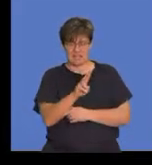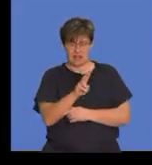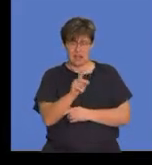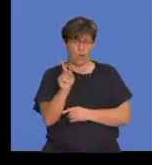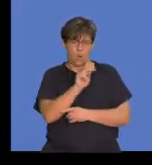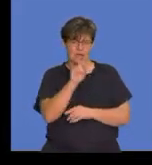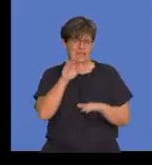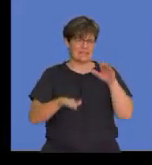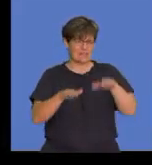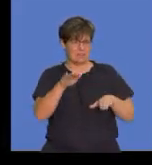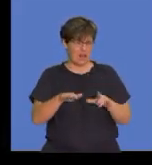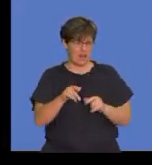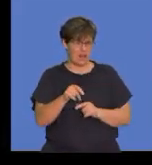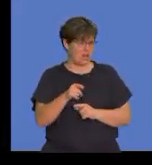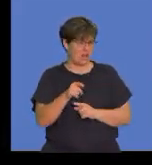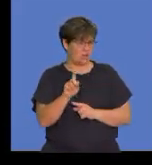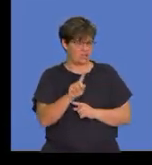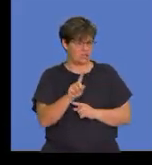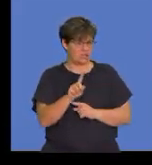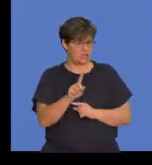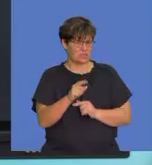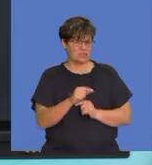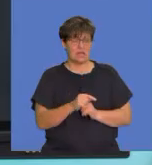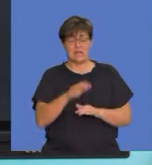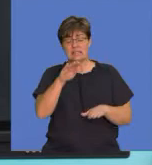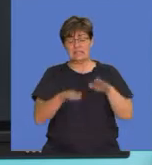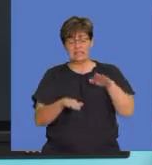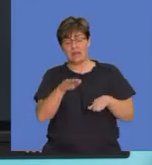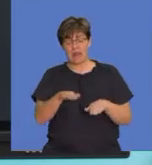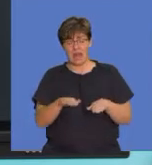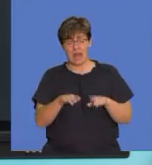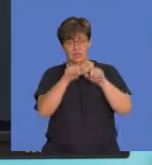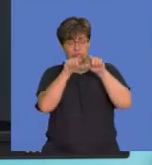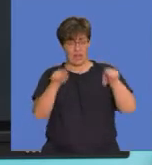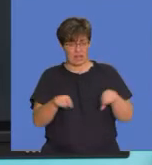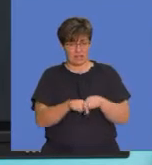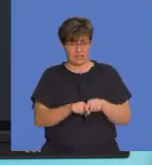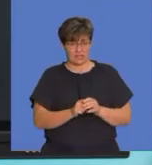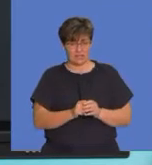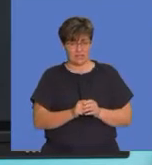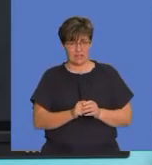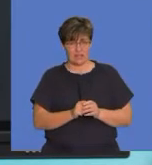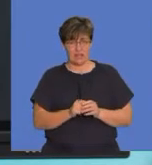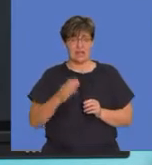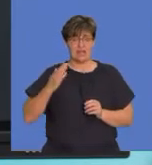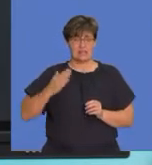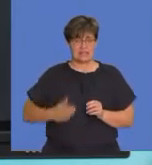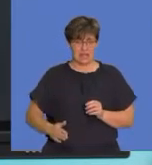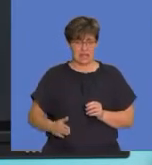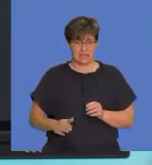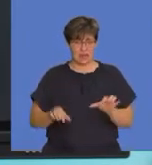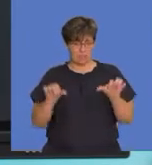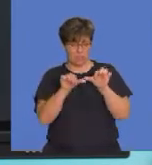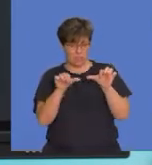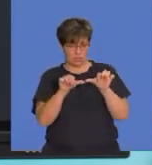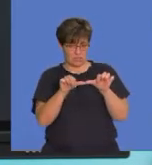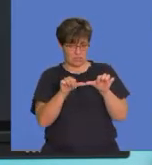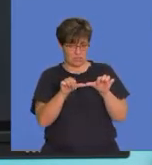recap of what similar triangles are about. Remember, similar triangles are when sides are in